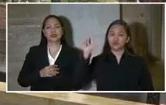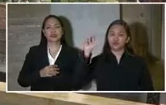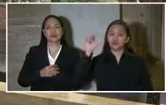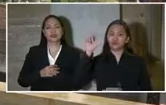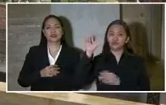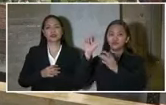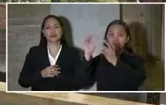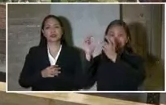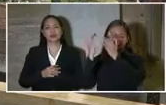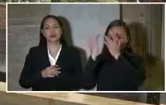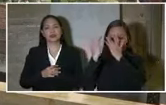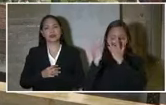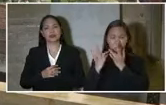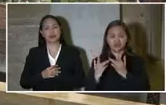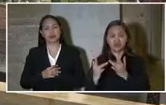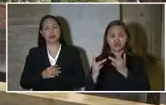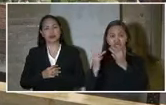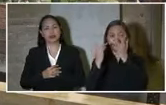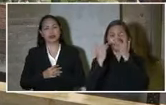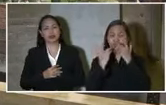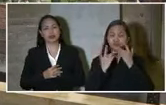Panginoon,